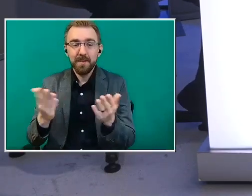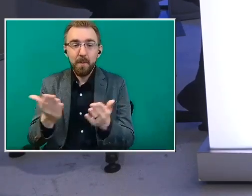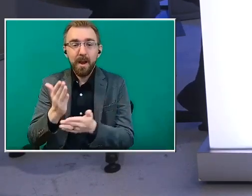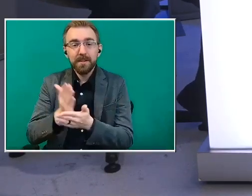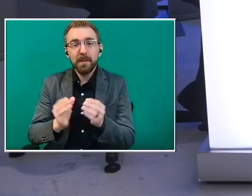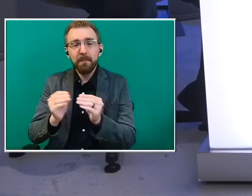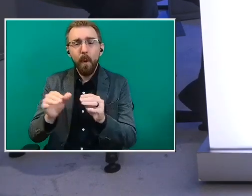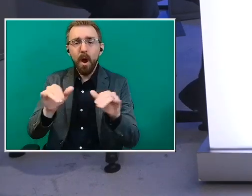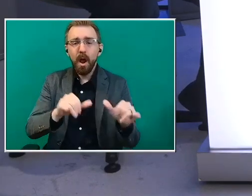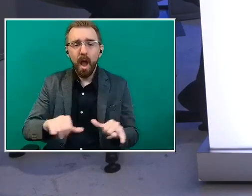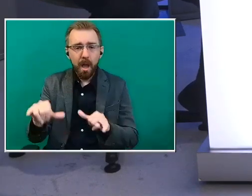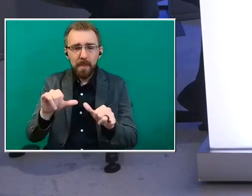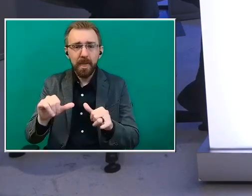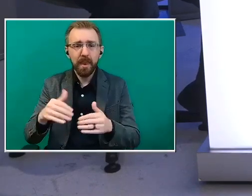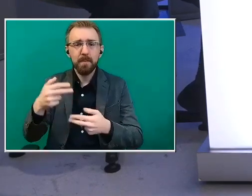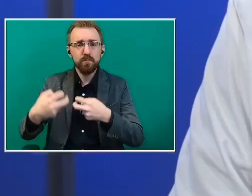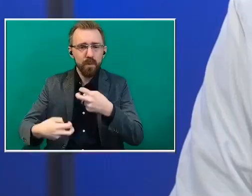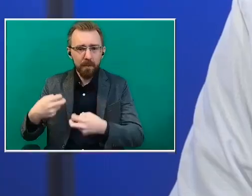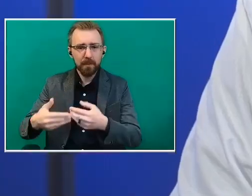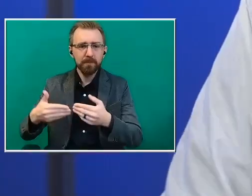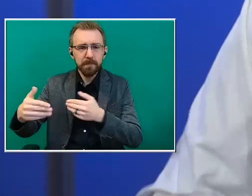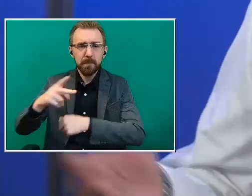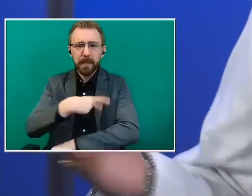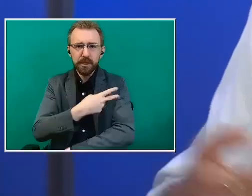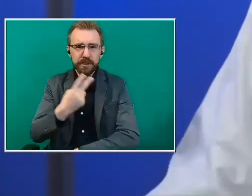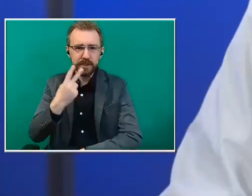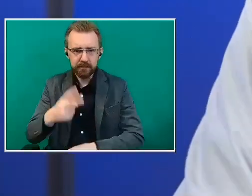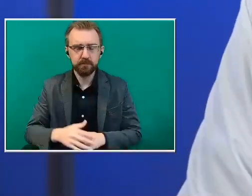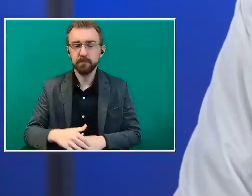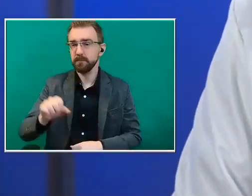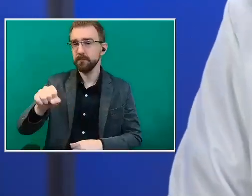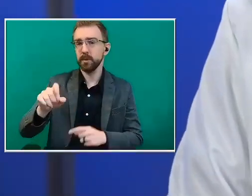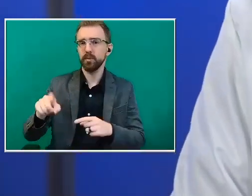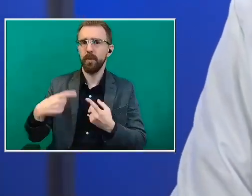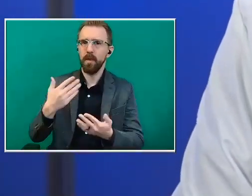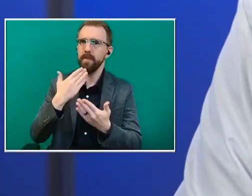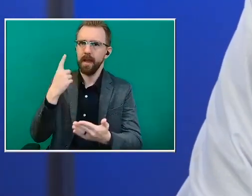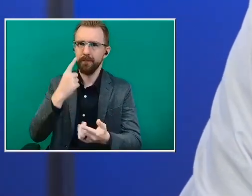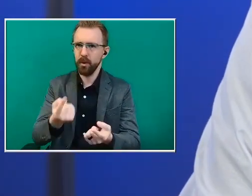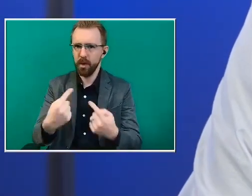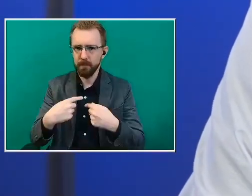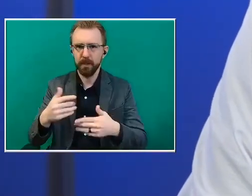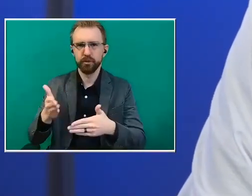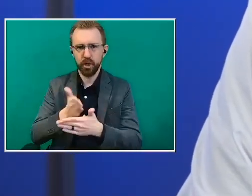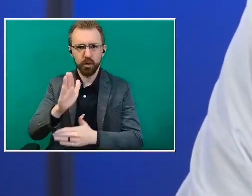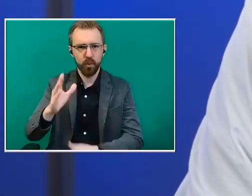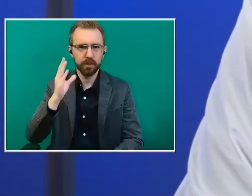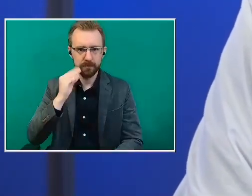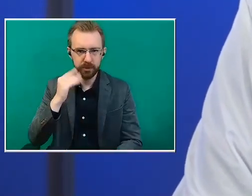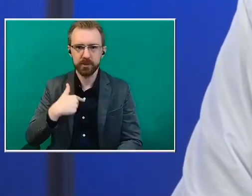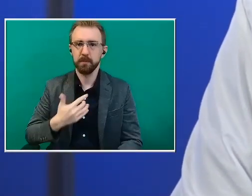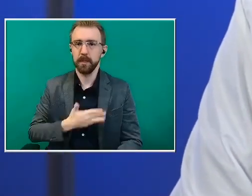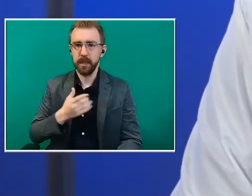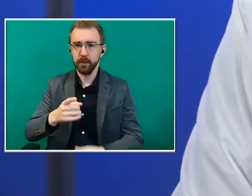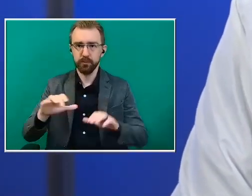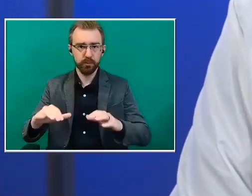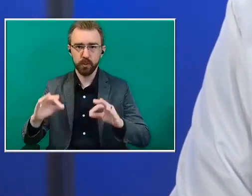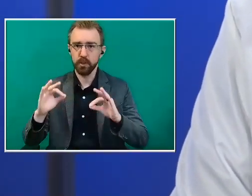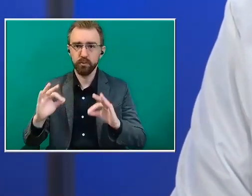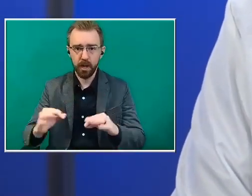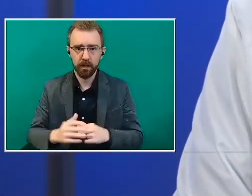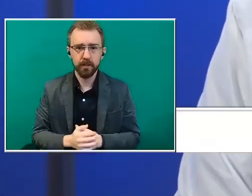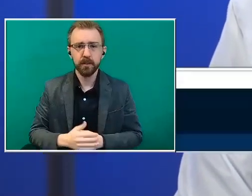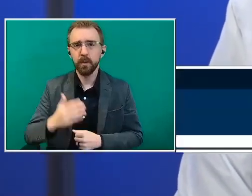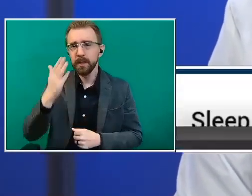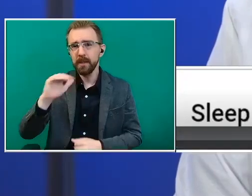downstream problems that patients see? Yeah, first of all, thank you for coming here and sharing your experience, and I'm glad you're doing great. So sleep apnea, I